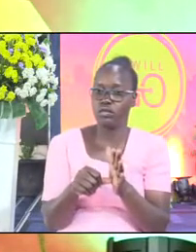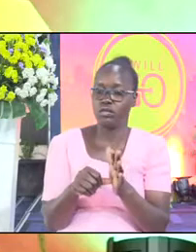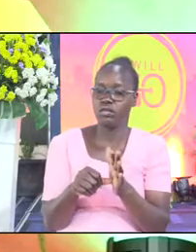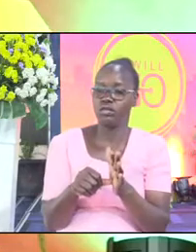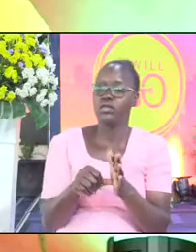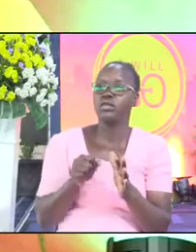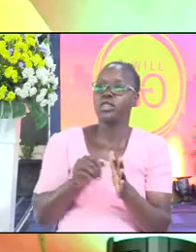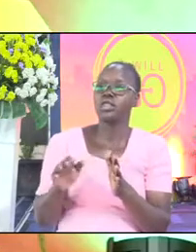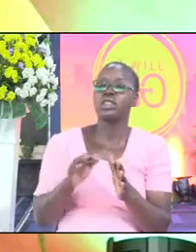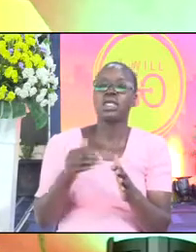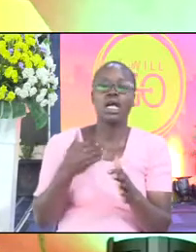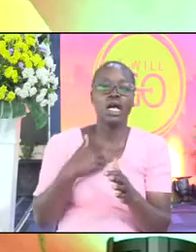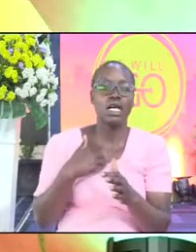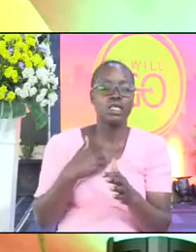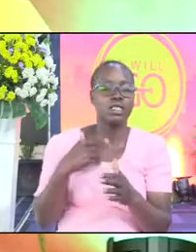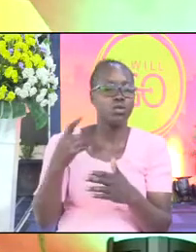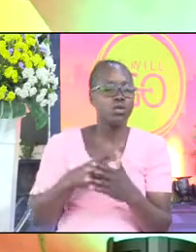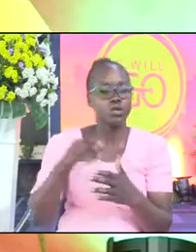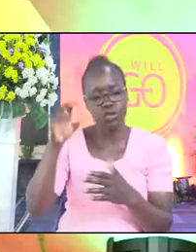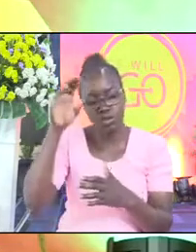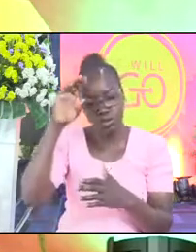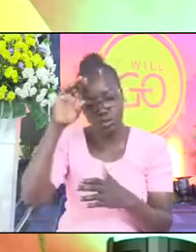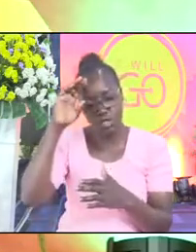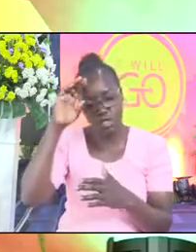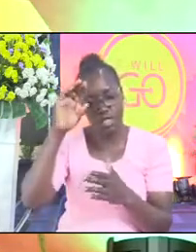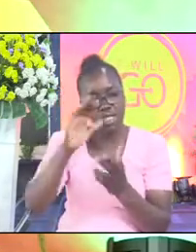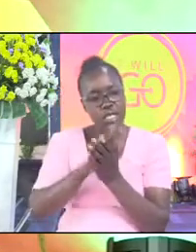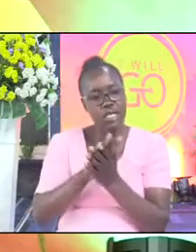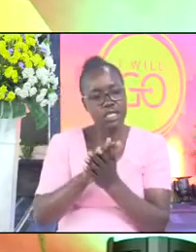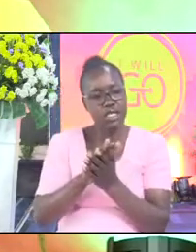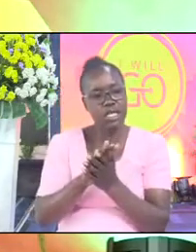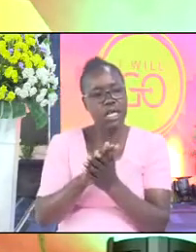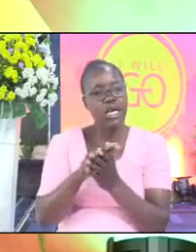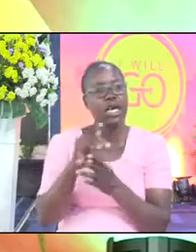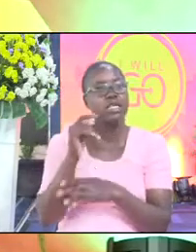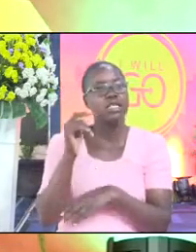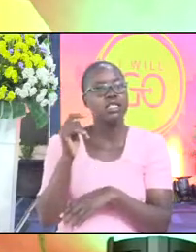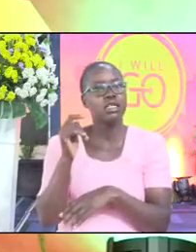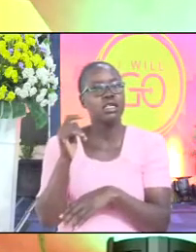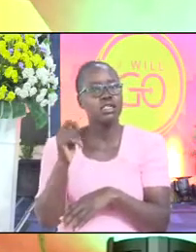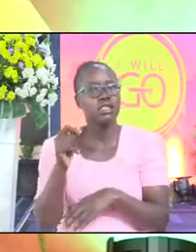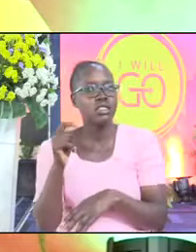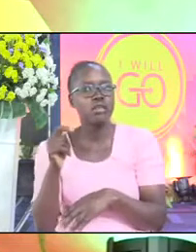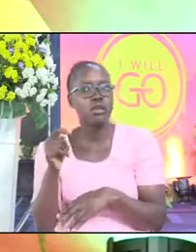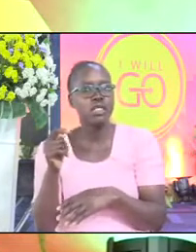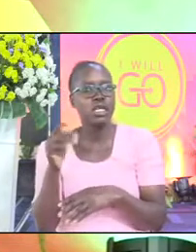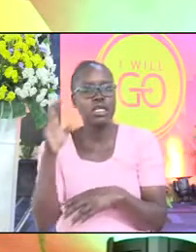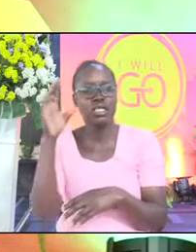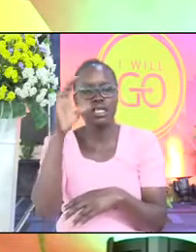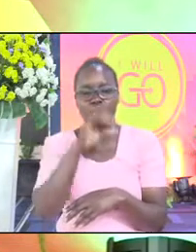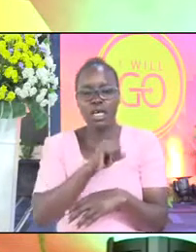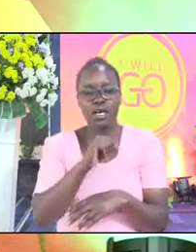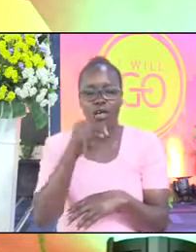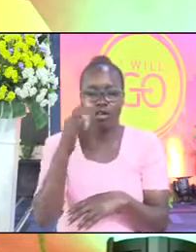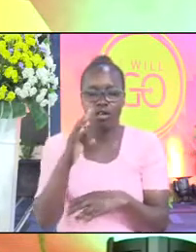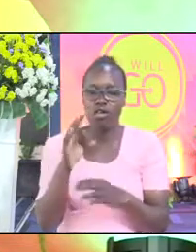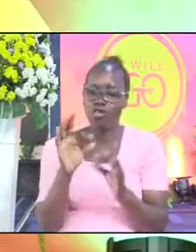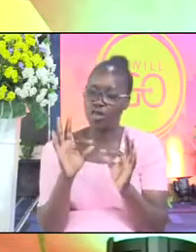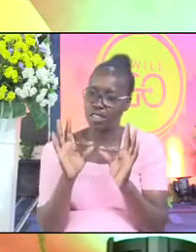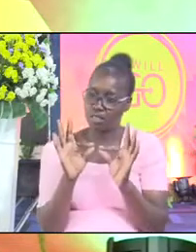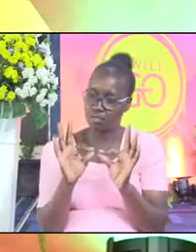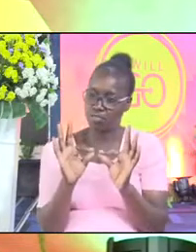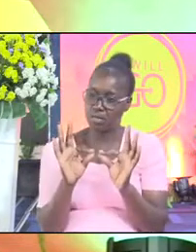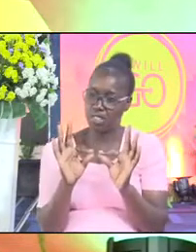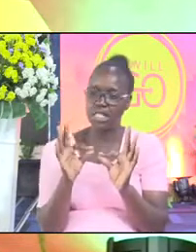She had what was considered a questionable and a rather clandestine